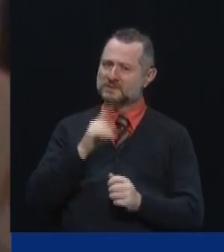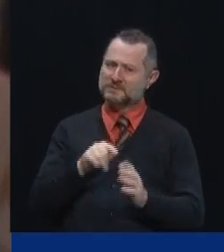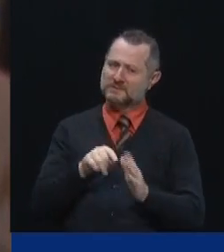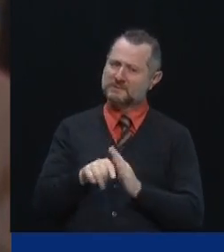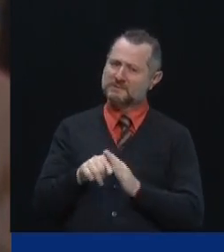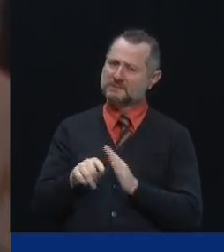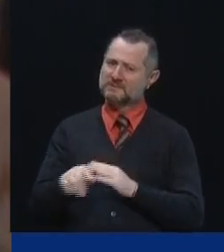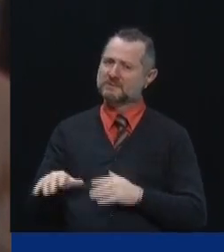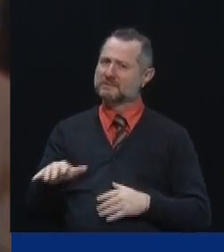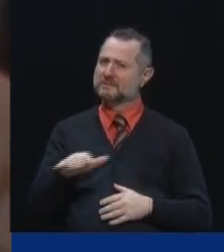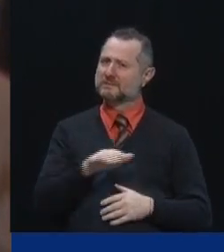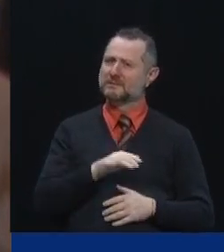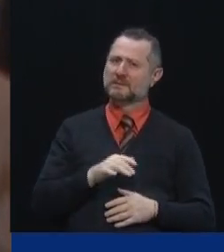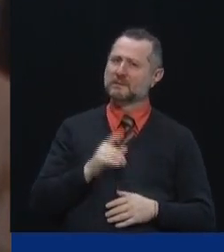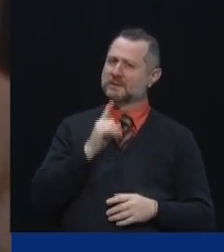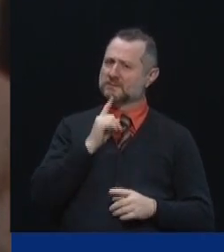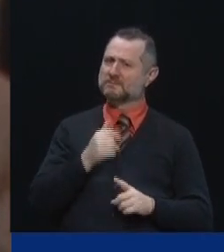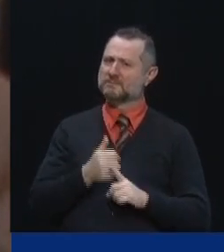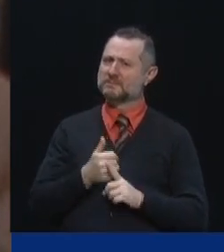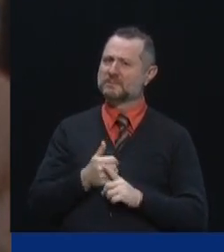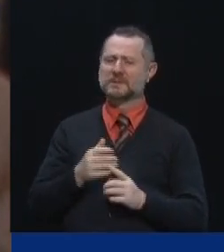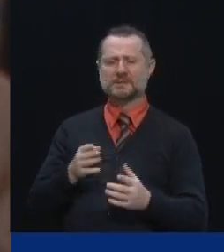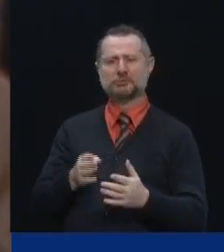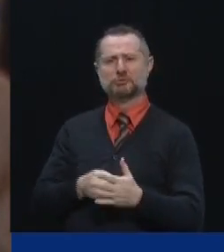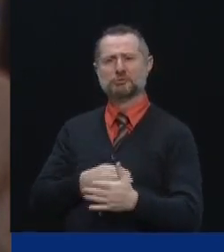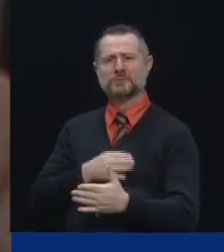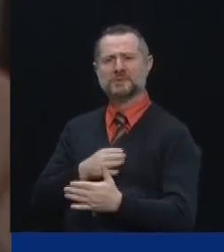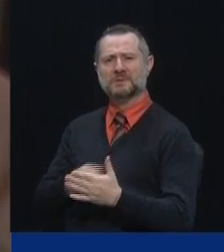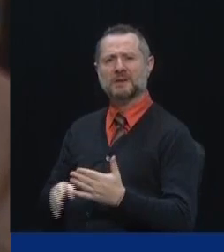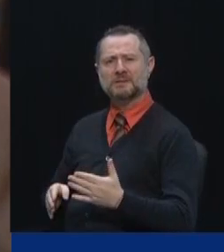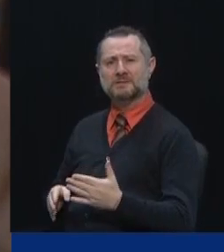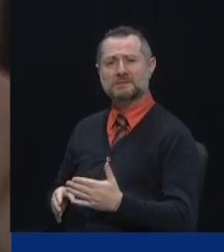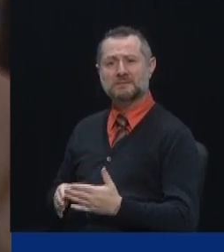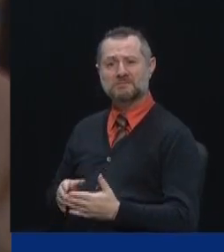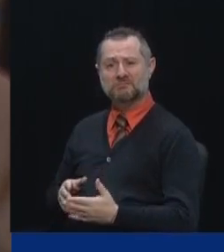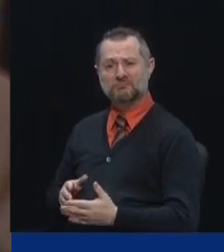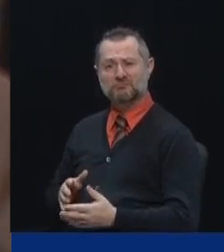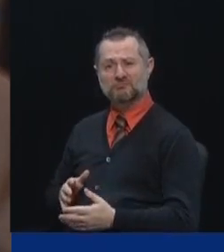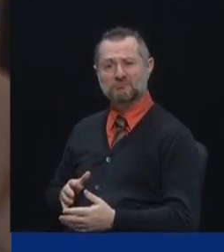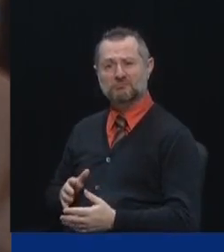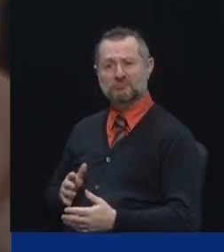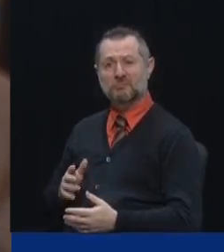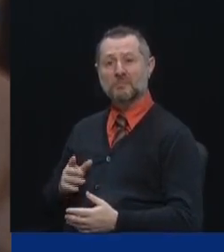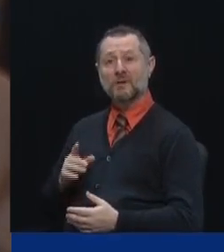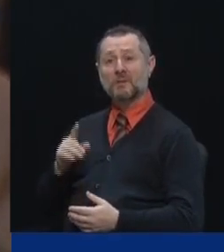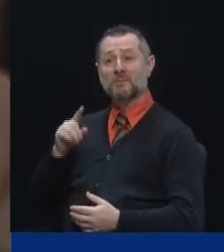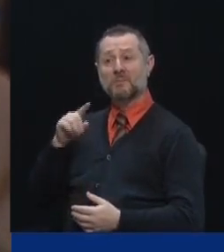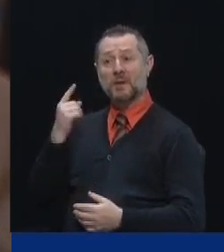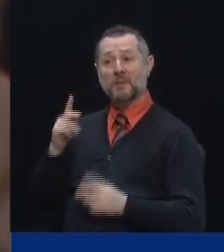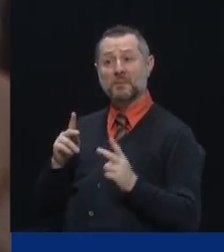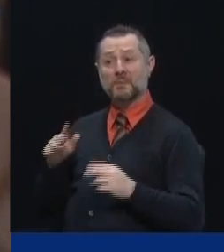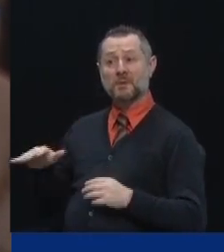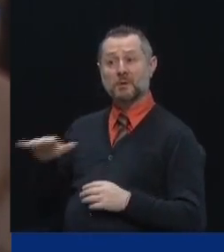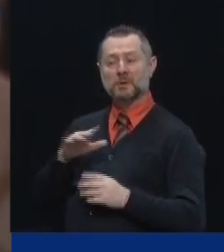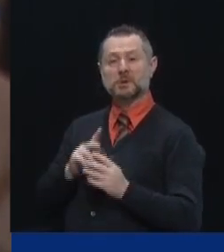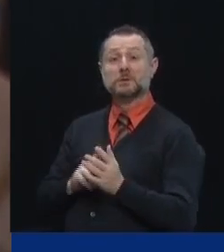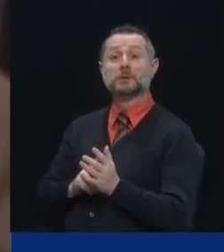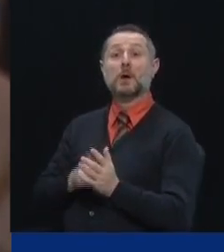discriminated. COVID discriminated. COVID killed twice as many black people as white